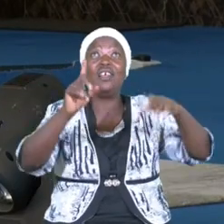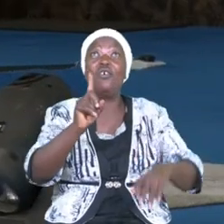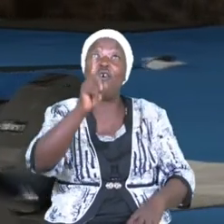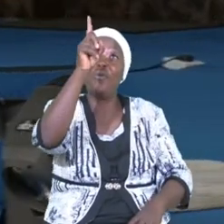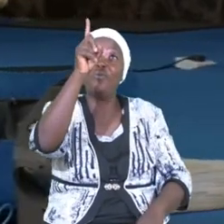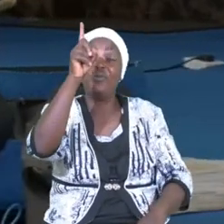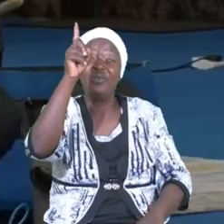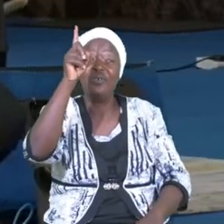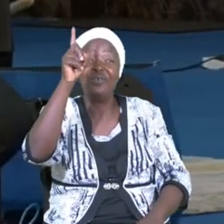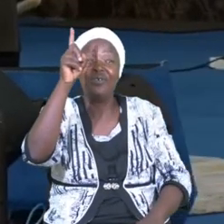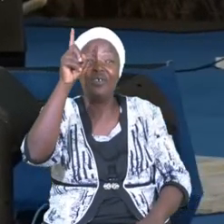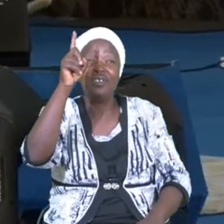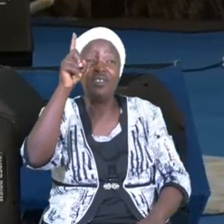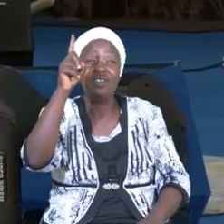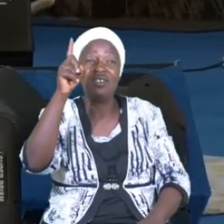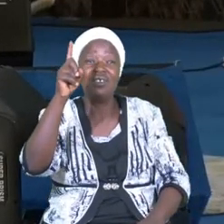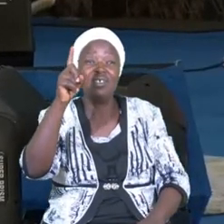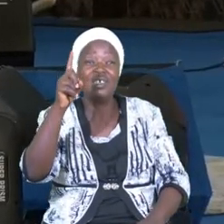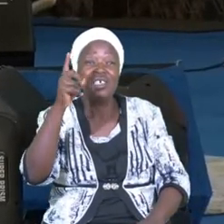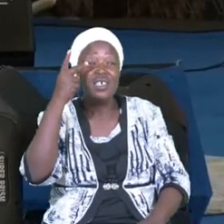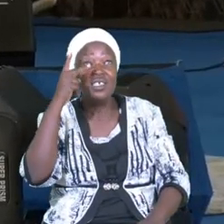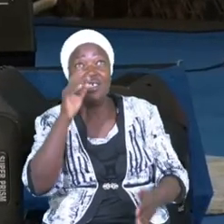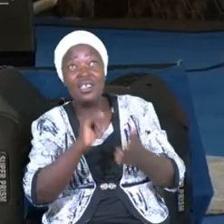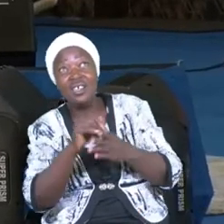Look at that aeroplane,